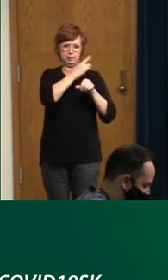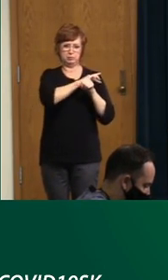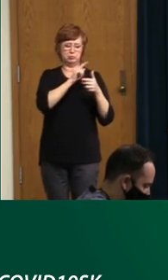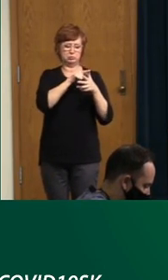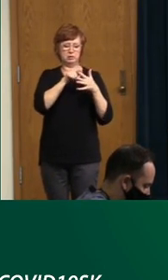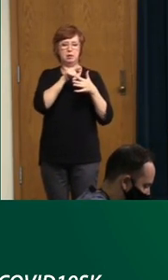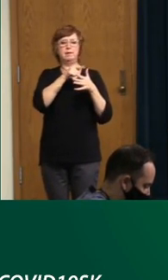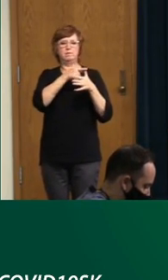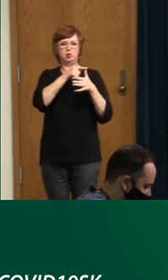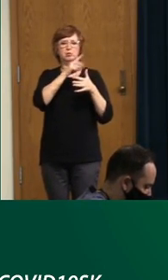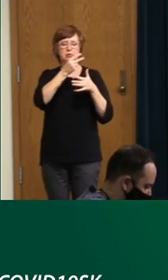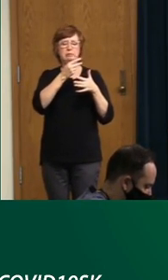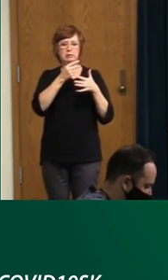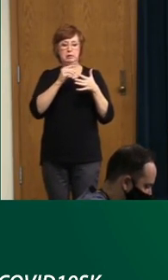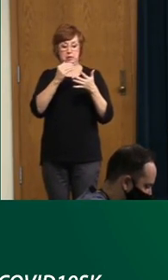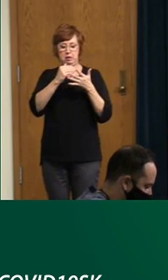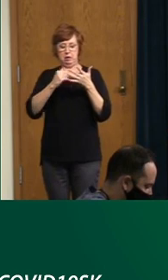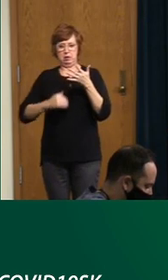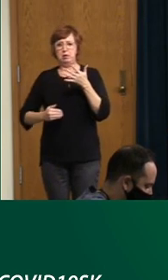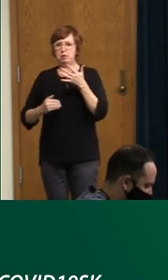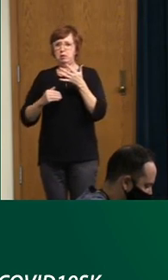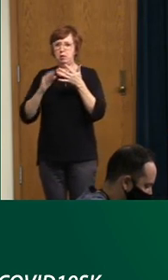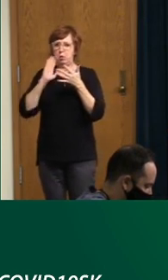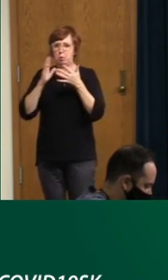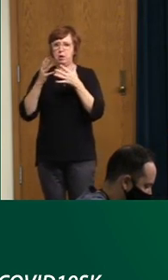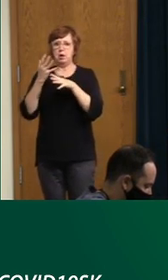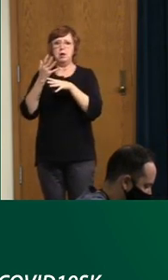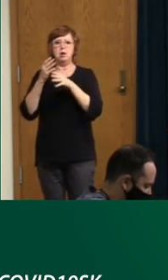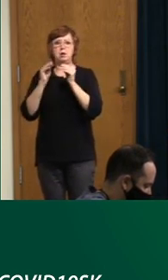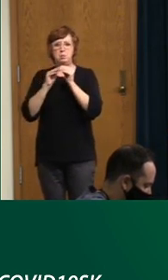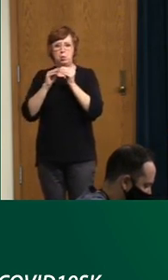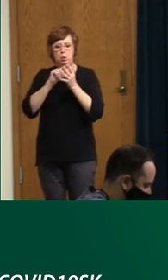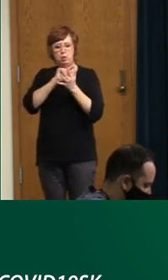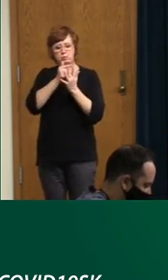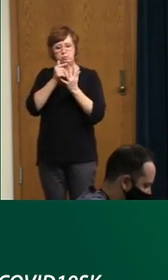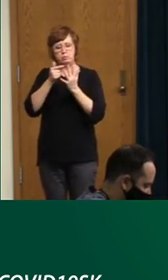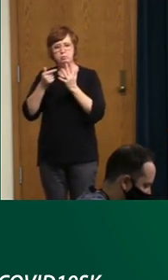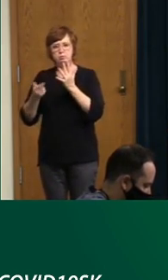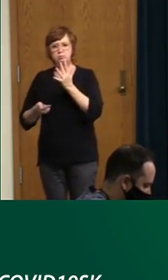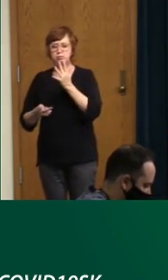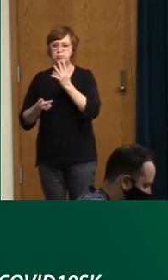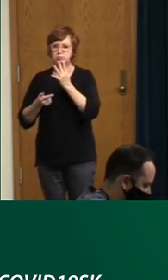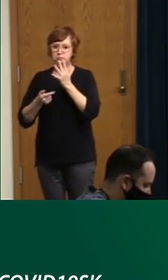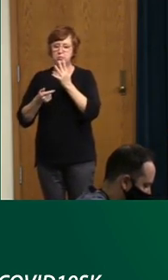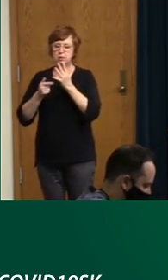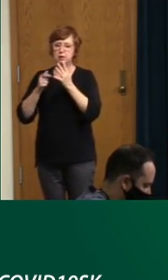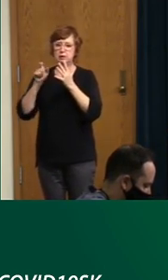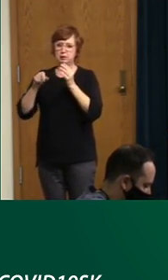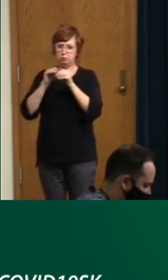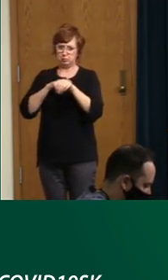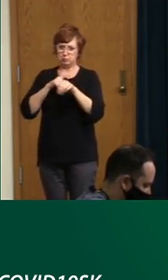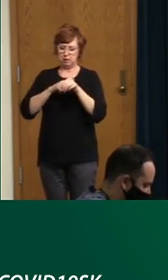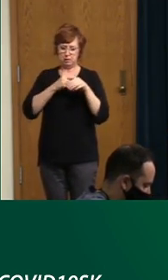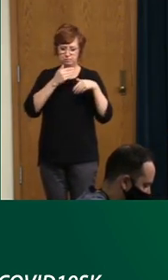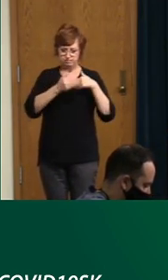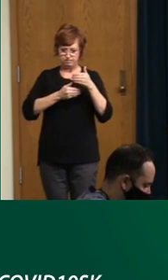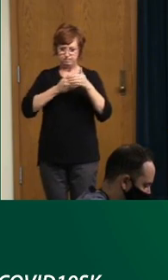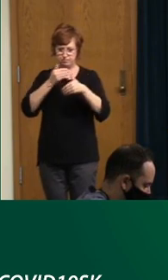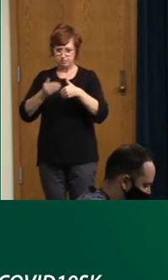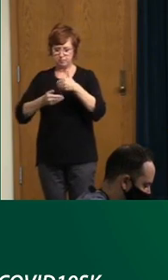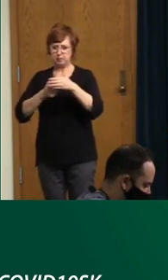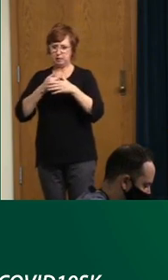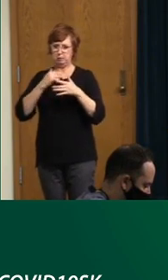province vaccinated, but that's going to take some time. And until then, we need to follow all public